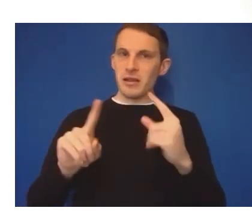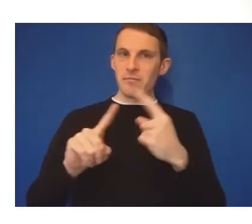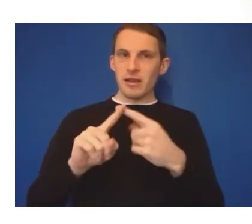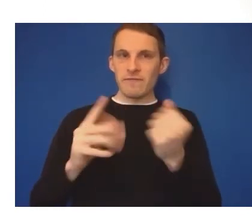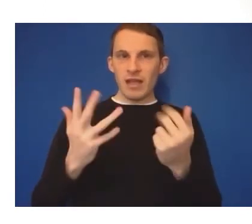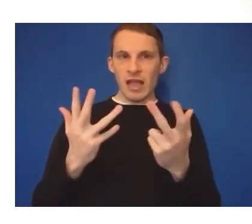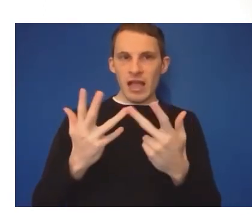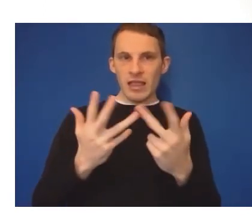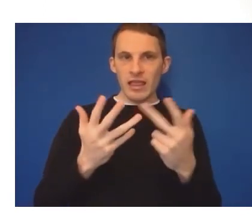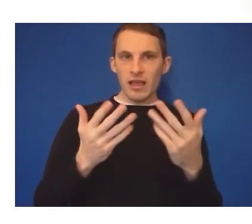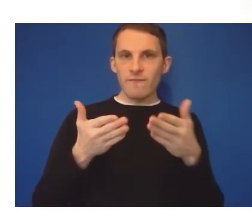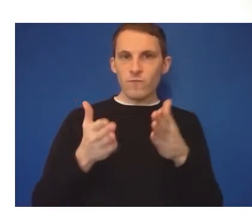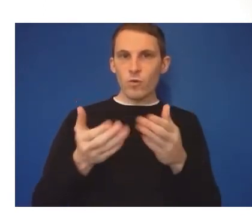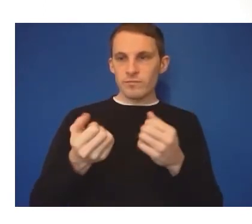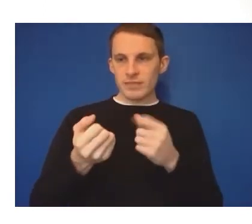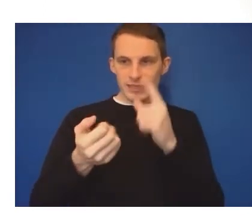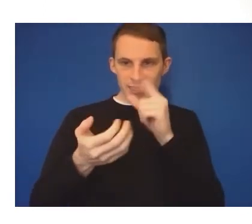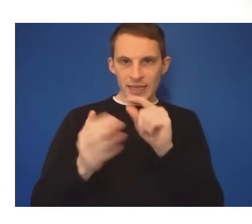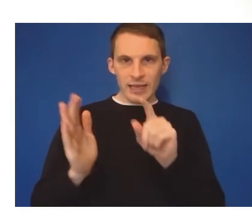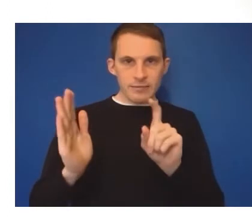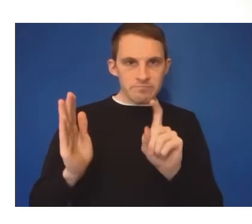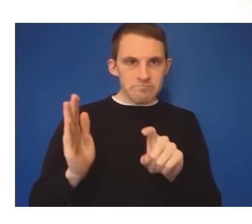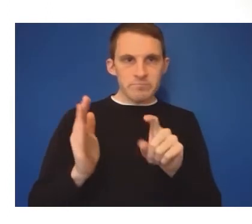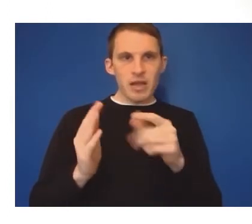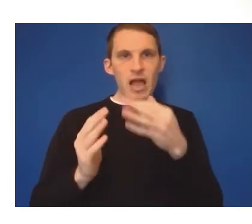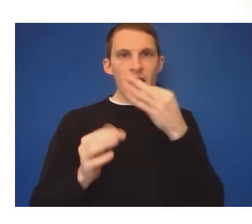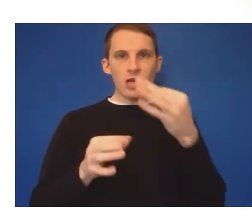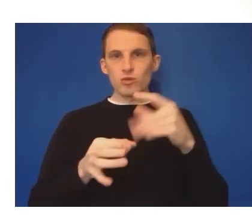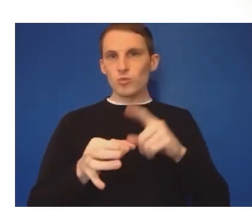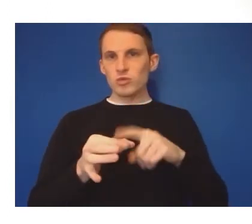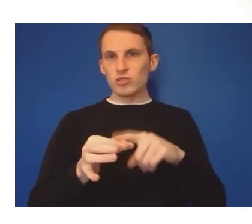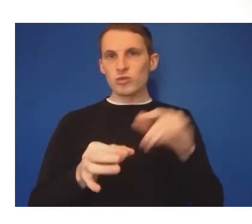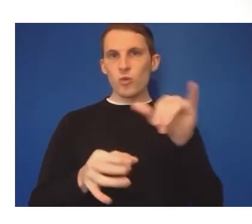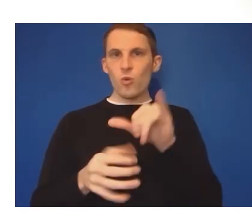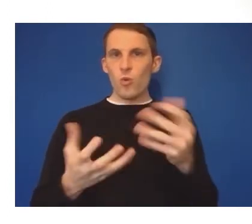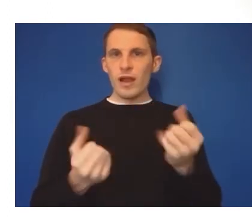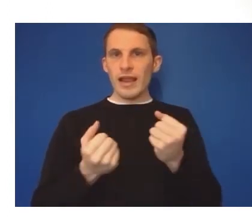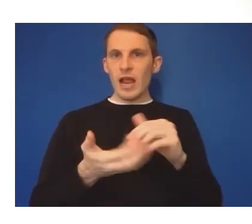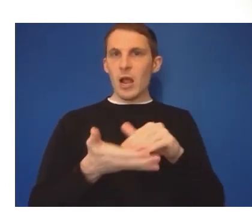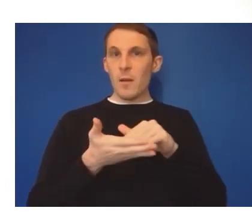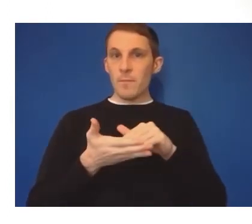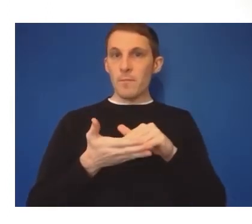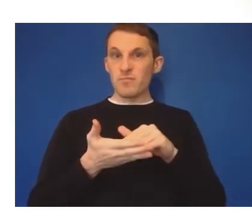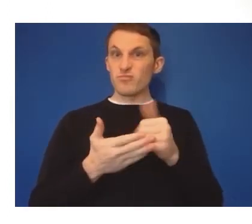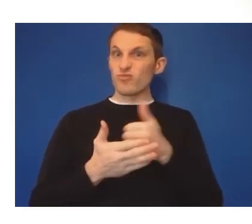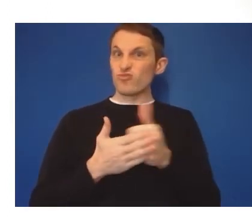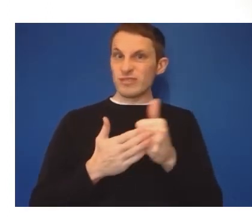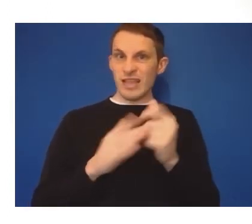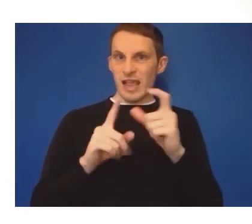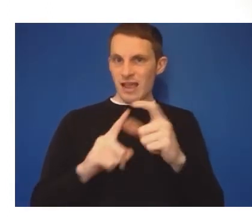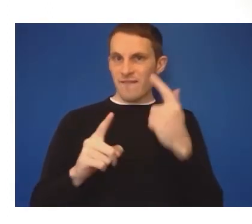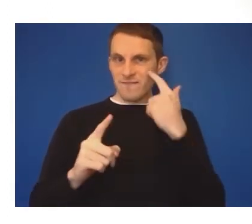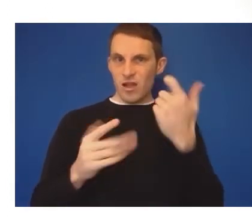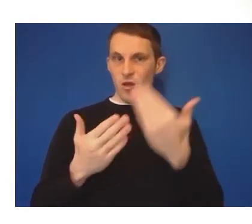for asking questions and for getting help, which, as I said, were often hidden or really hard to find on websites.